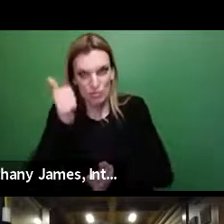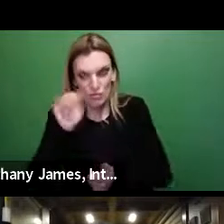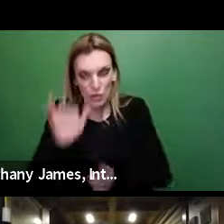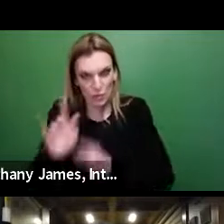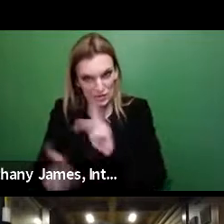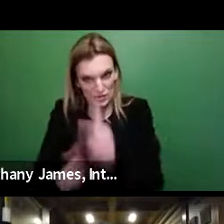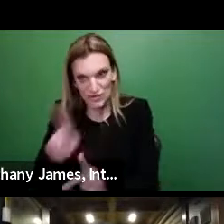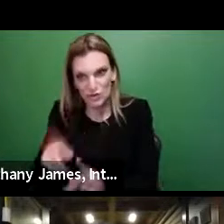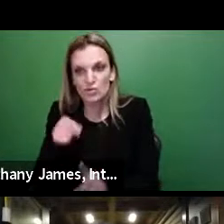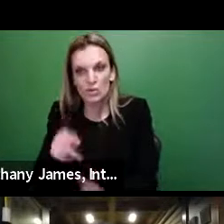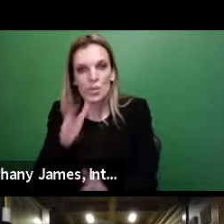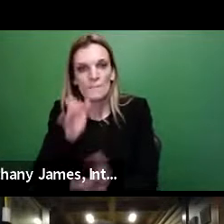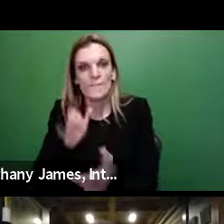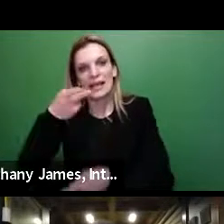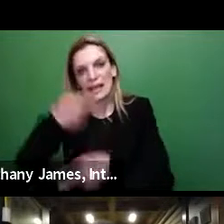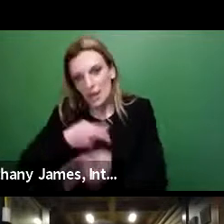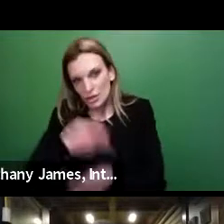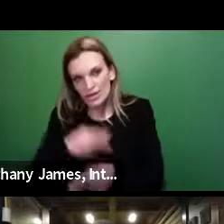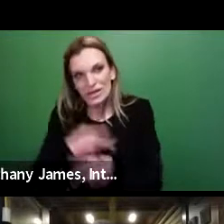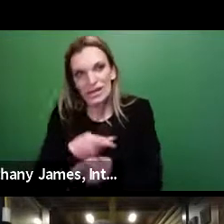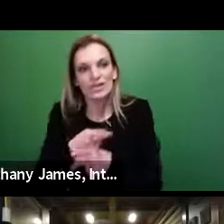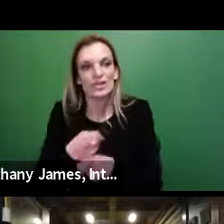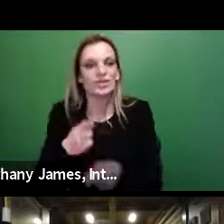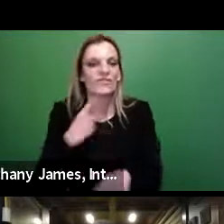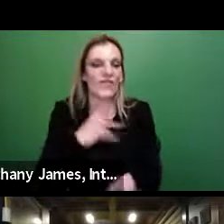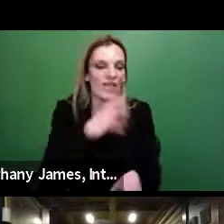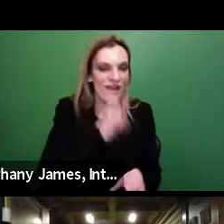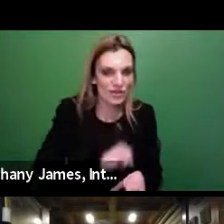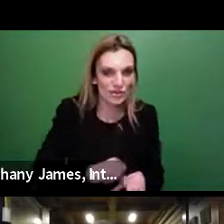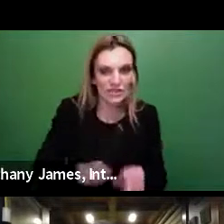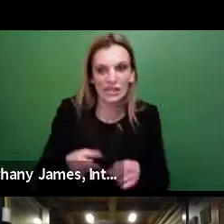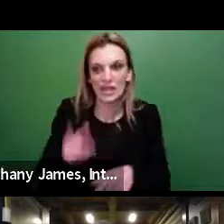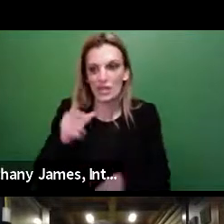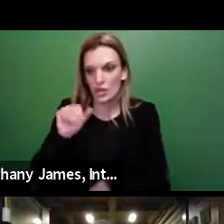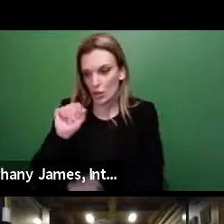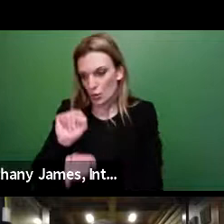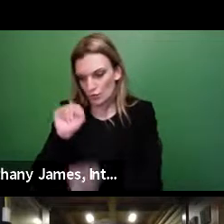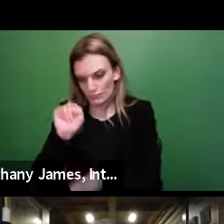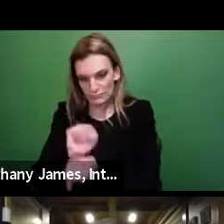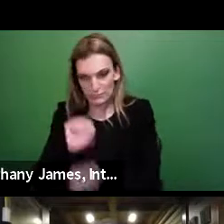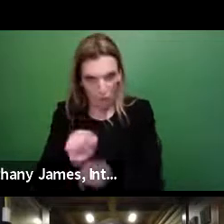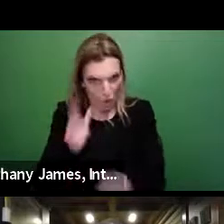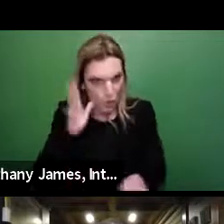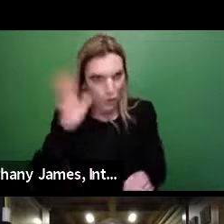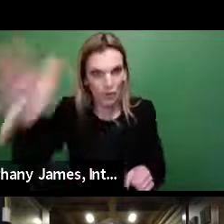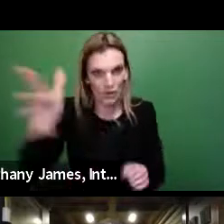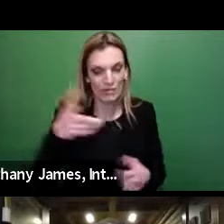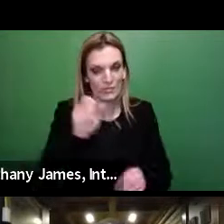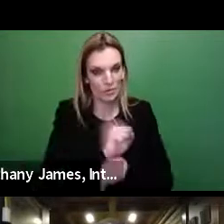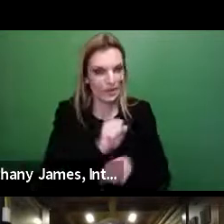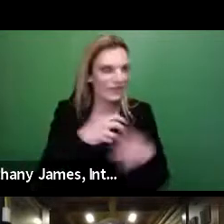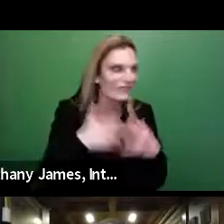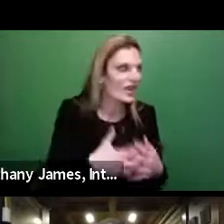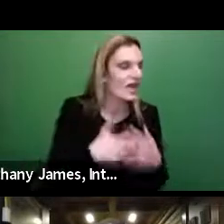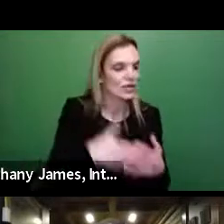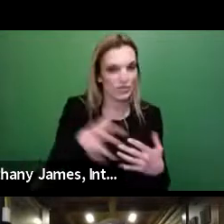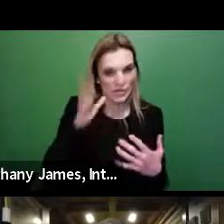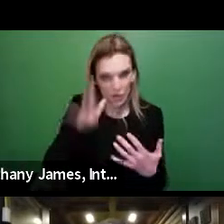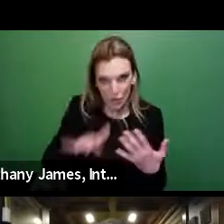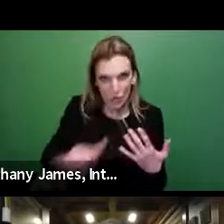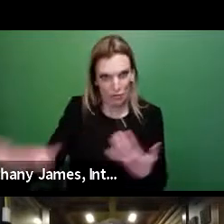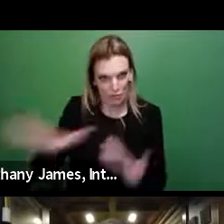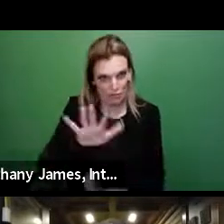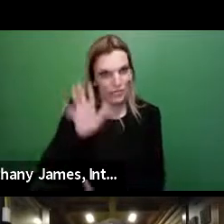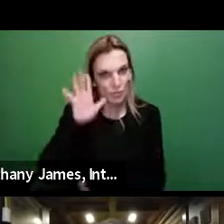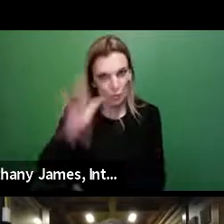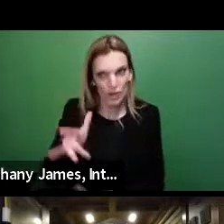individuals that are going to be the caretakers of the elderly. They're going to be in the workforce. They're going to be in the factories. And so, you know, we